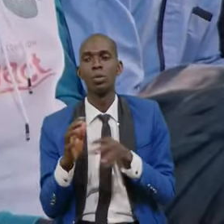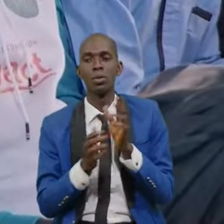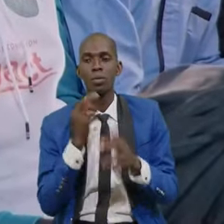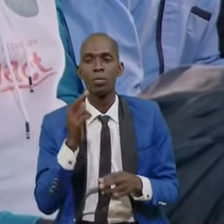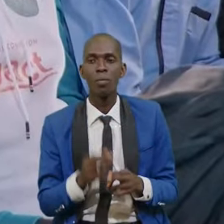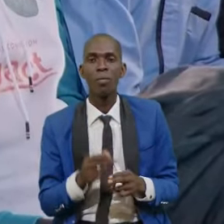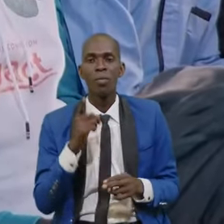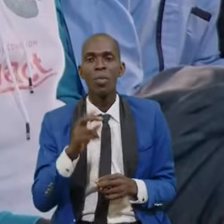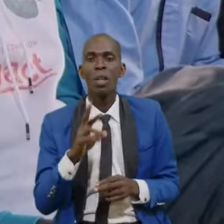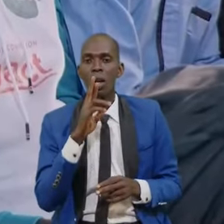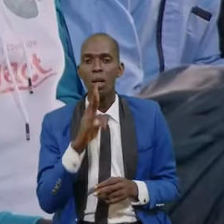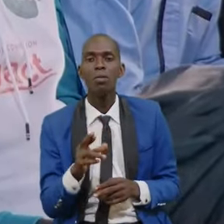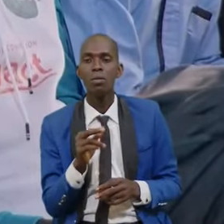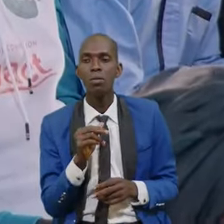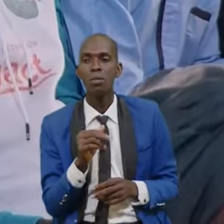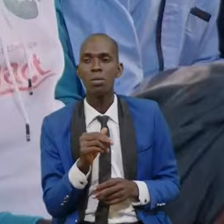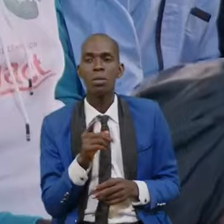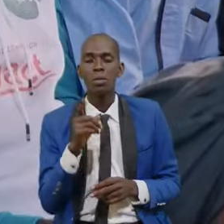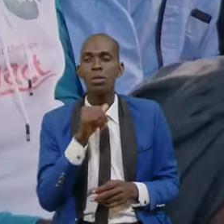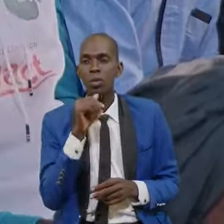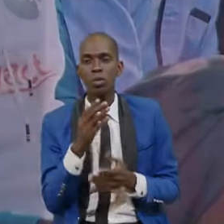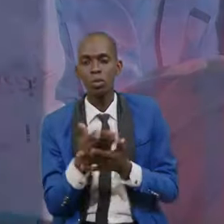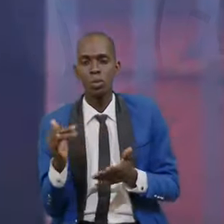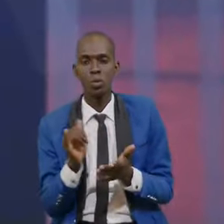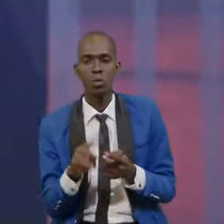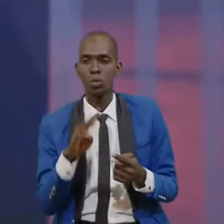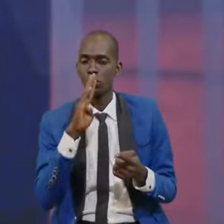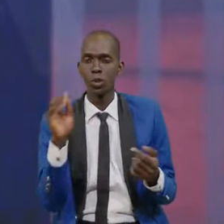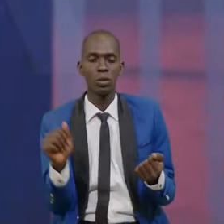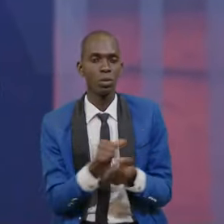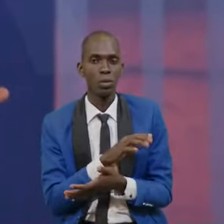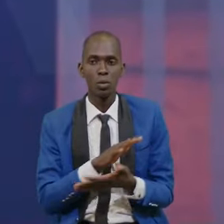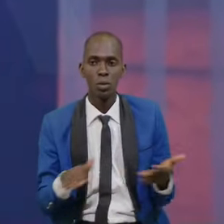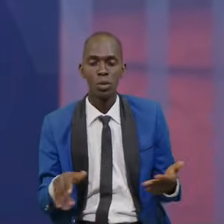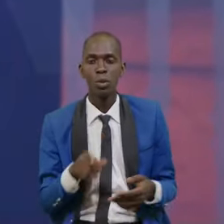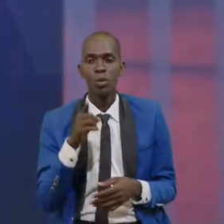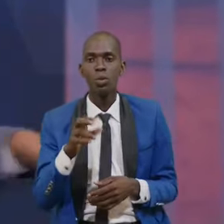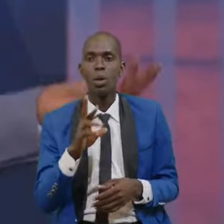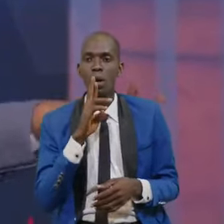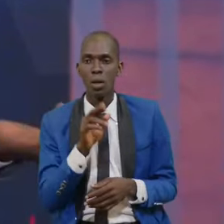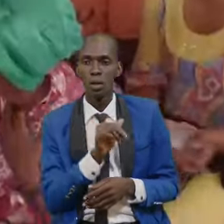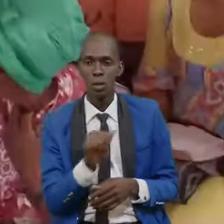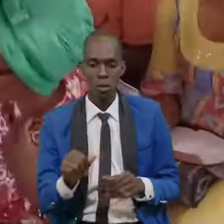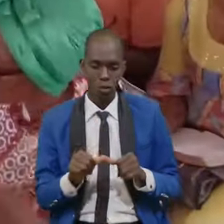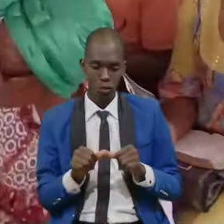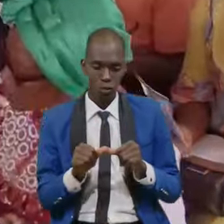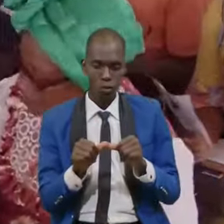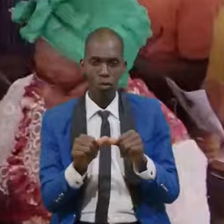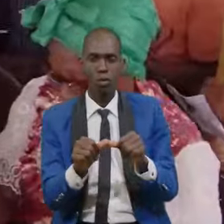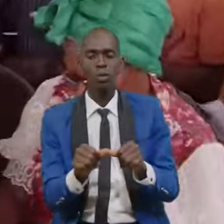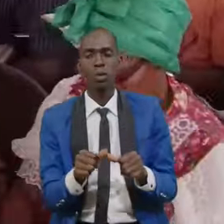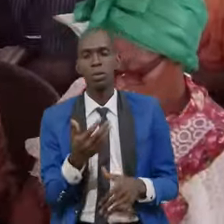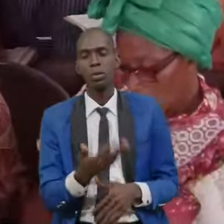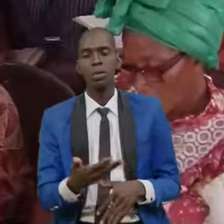a consumable material. Yeah. You are a constant material. Yeah.